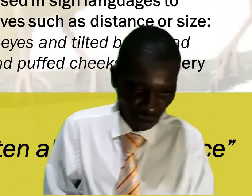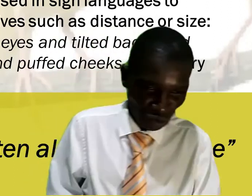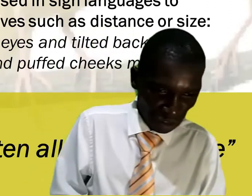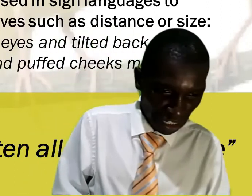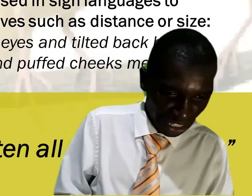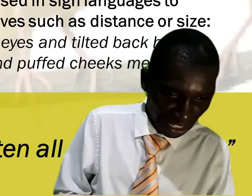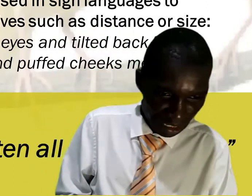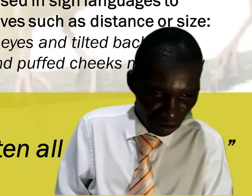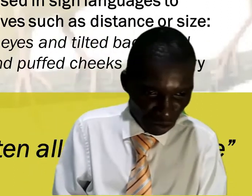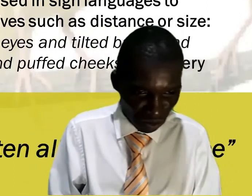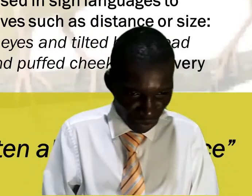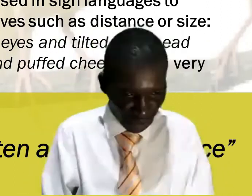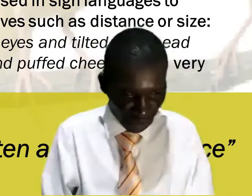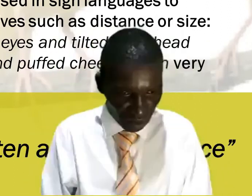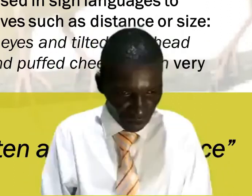cultures,